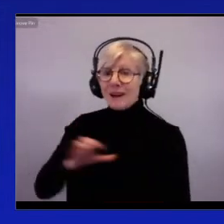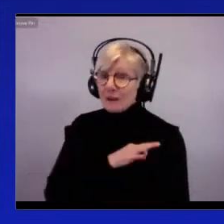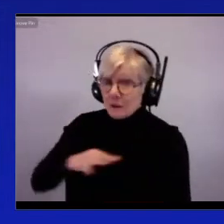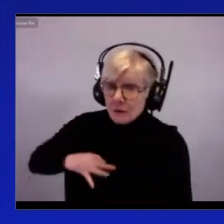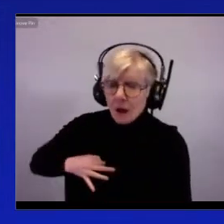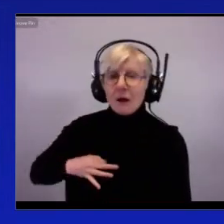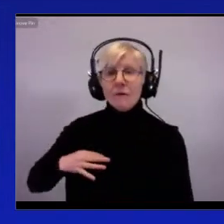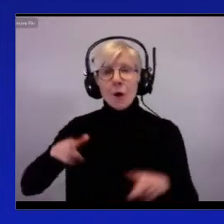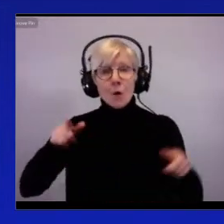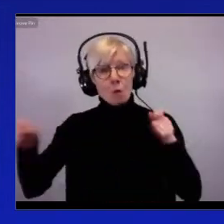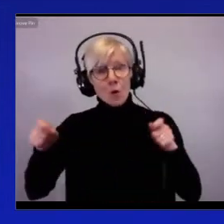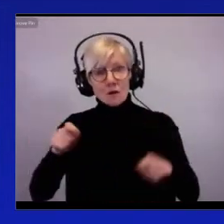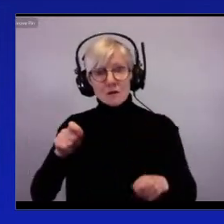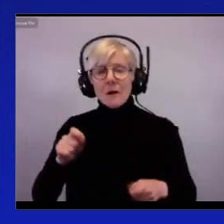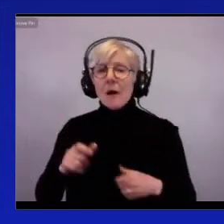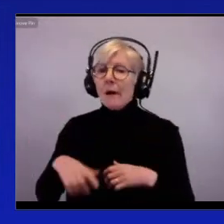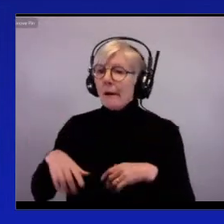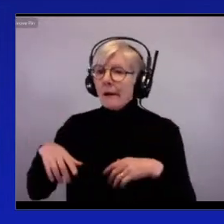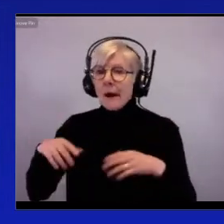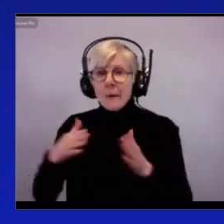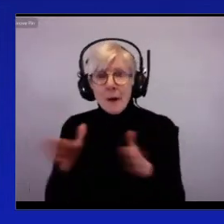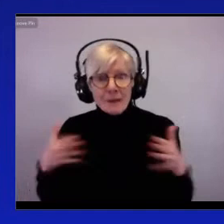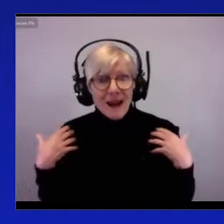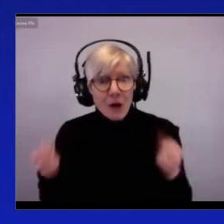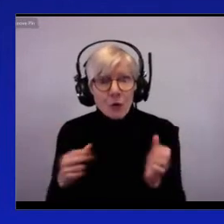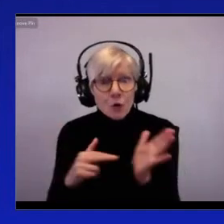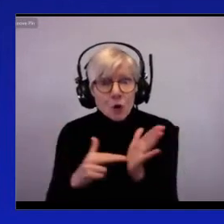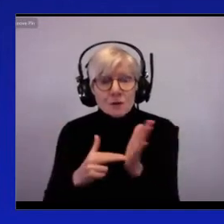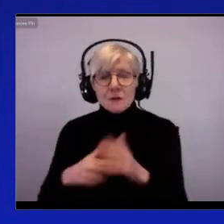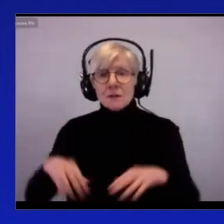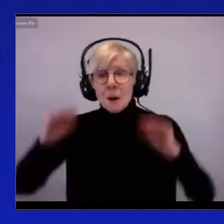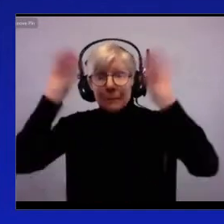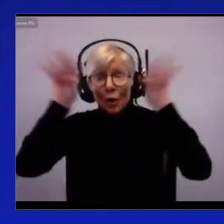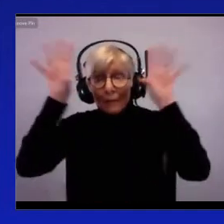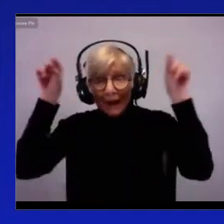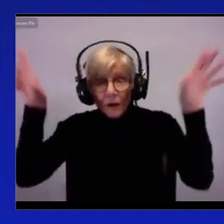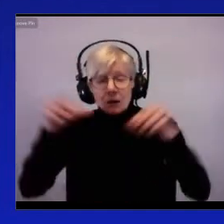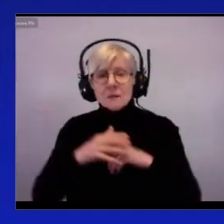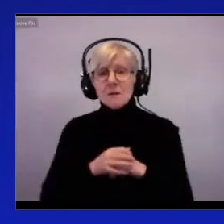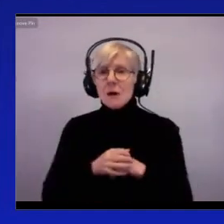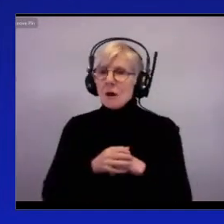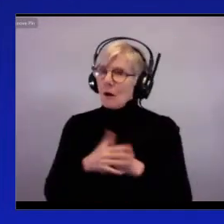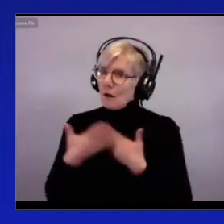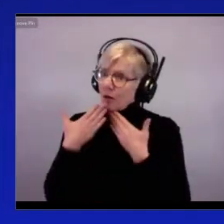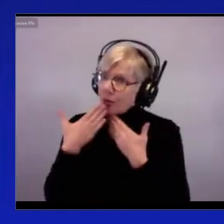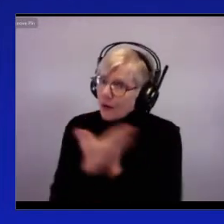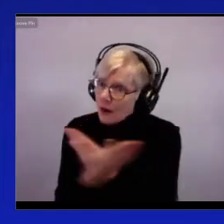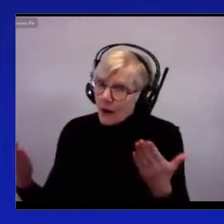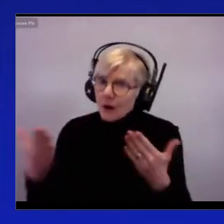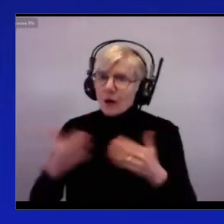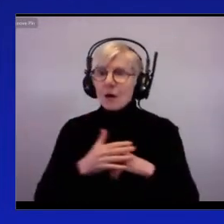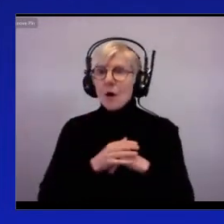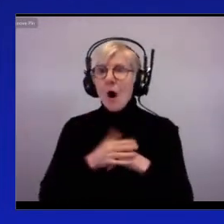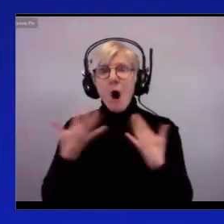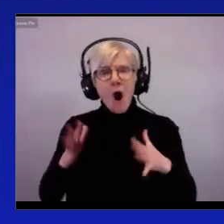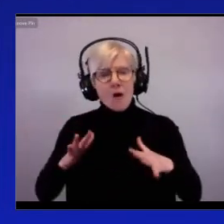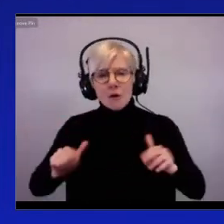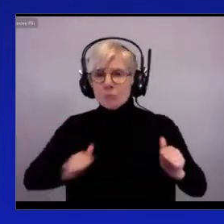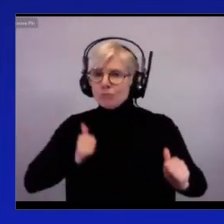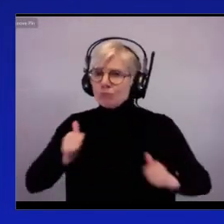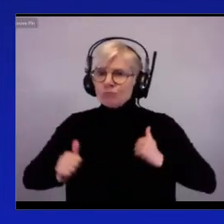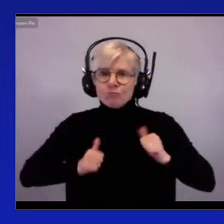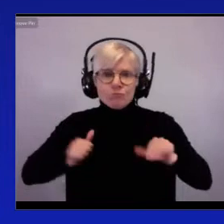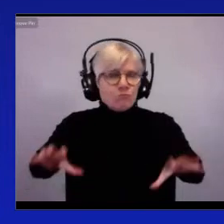operators, Ottawa public health nurses and paramedics, and first responders who have already stepped up to